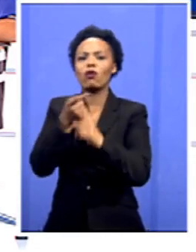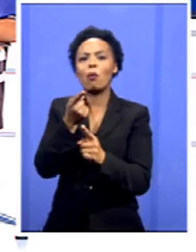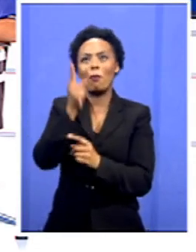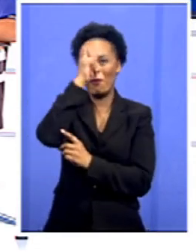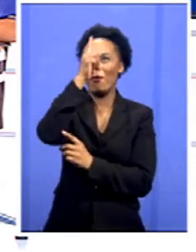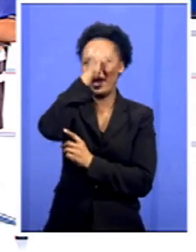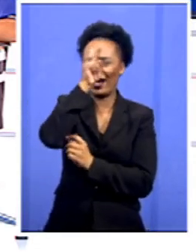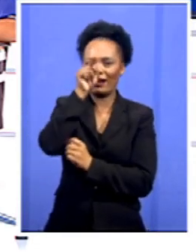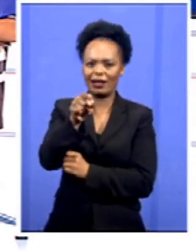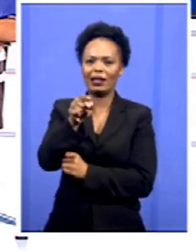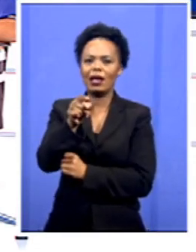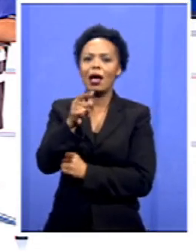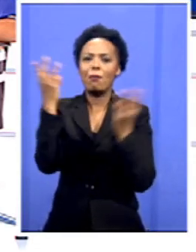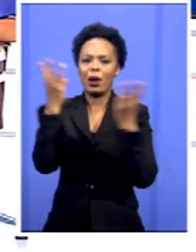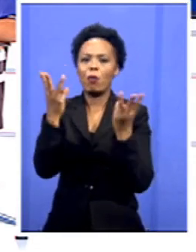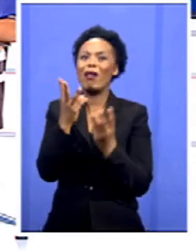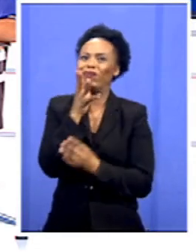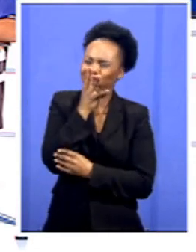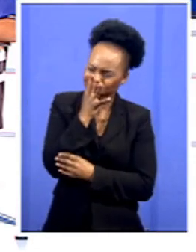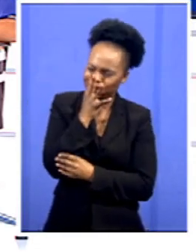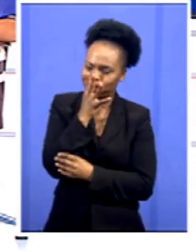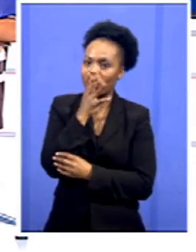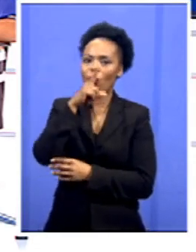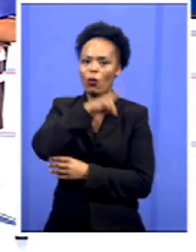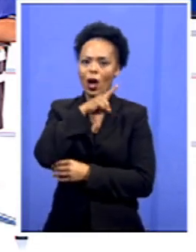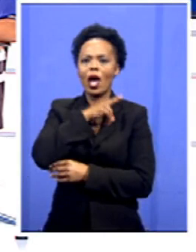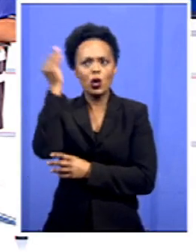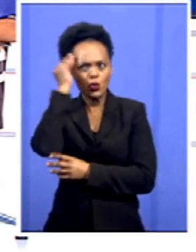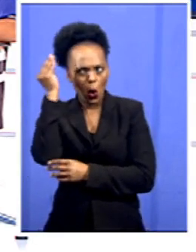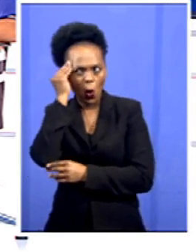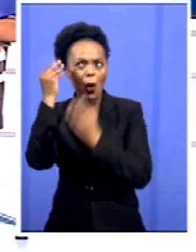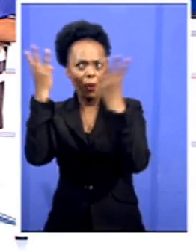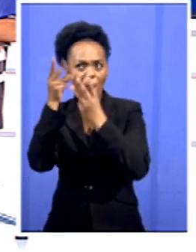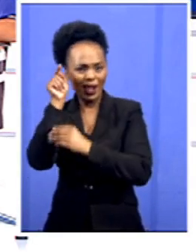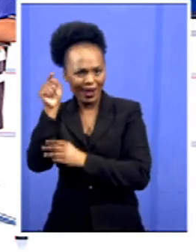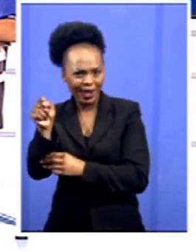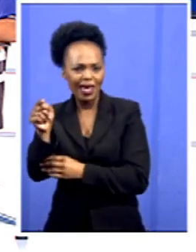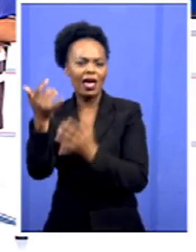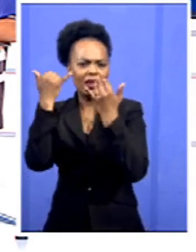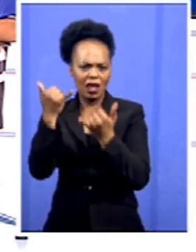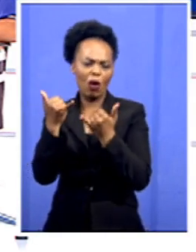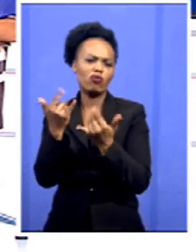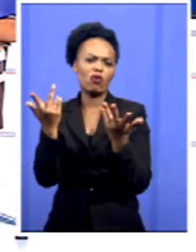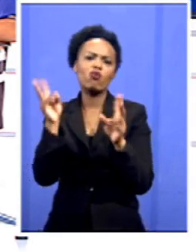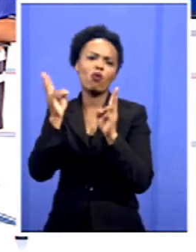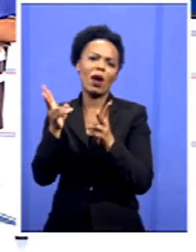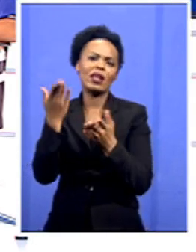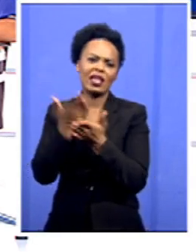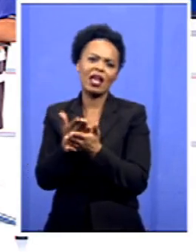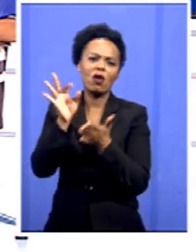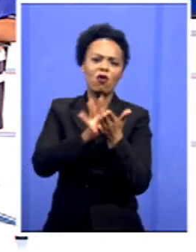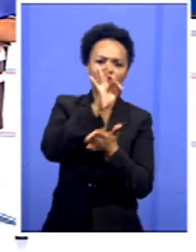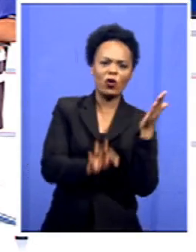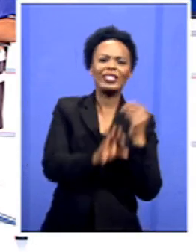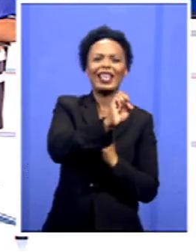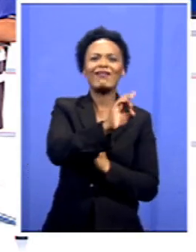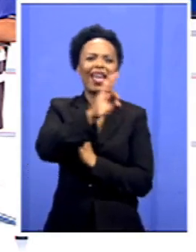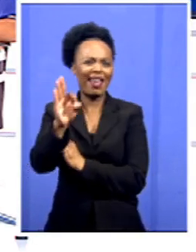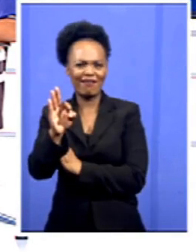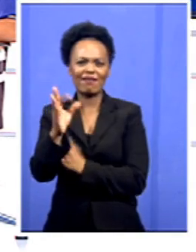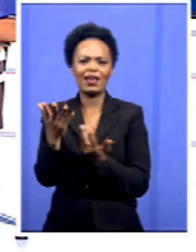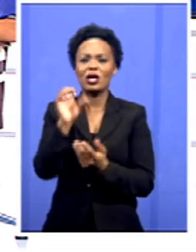black dominated areas so that they know that those people, they will automatically vote for the EFF. So they